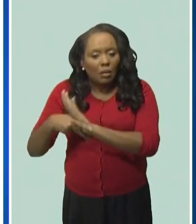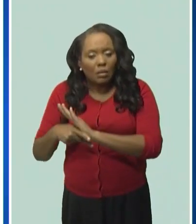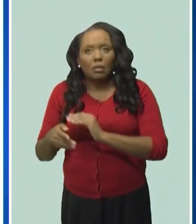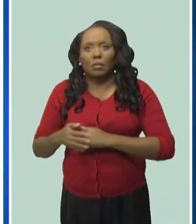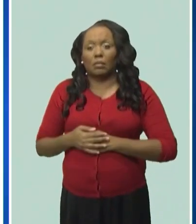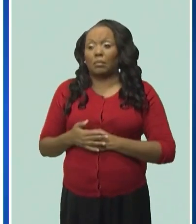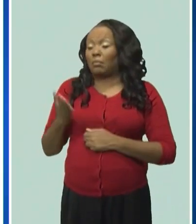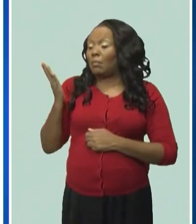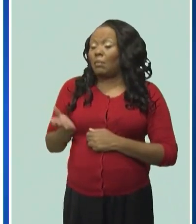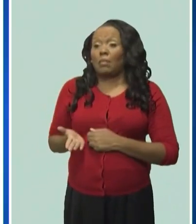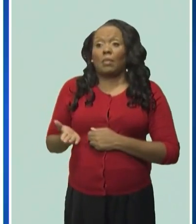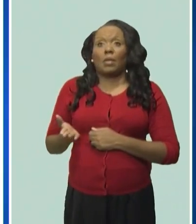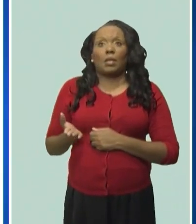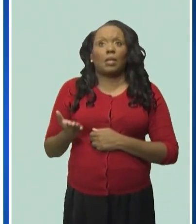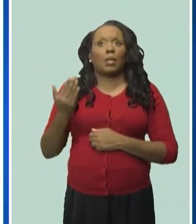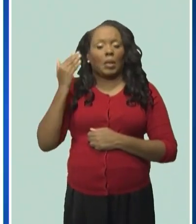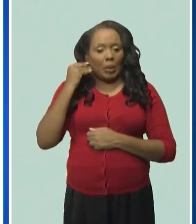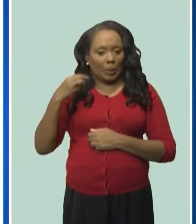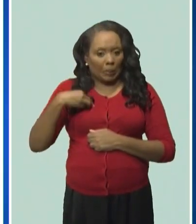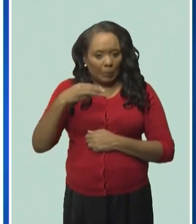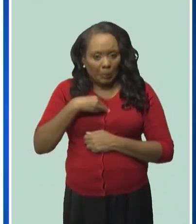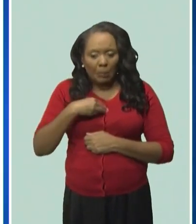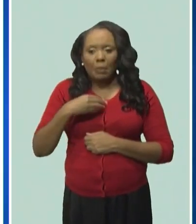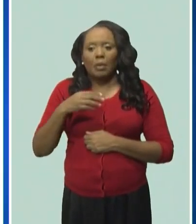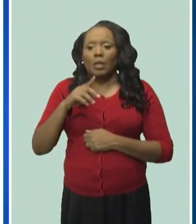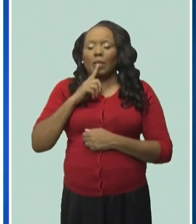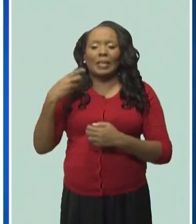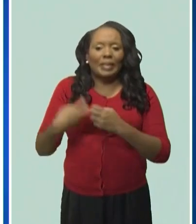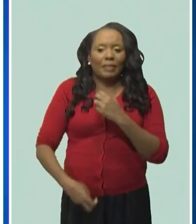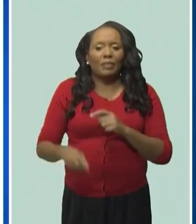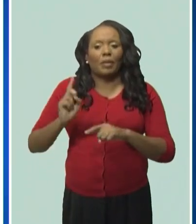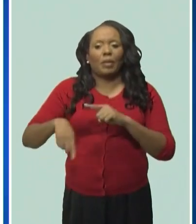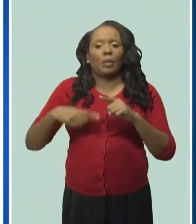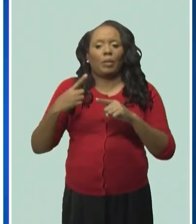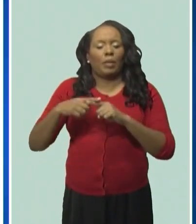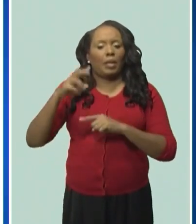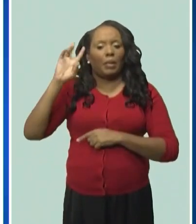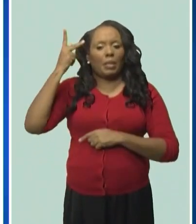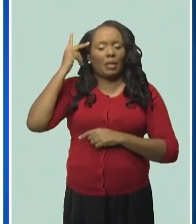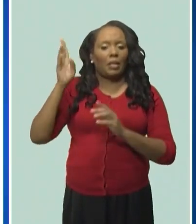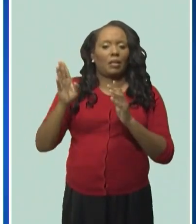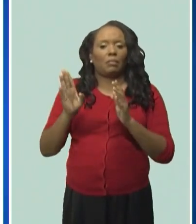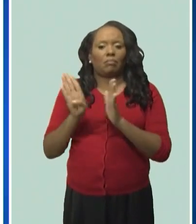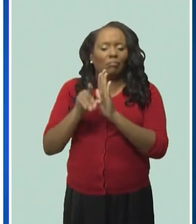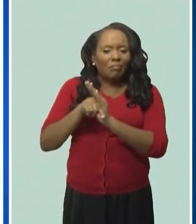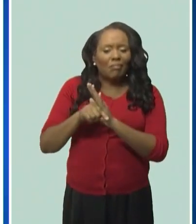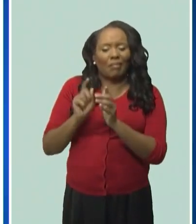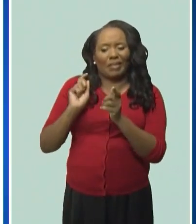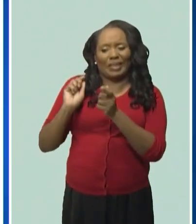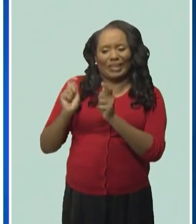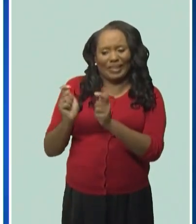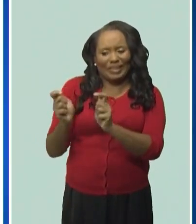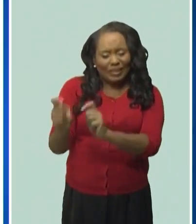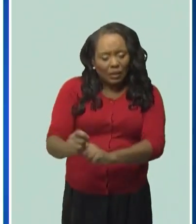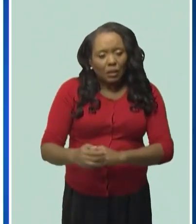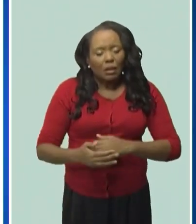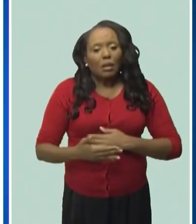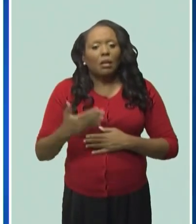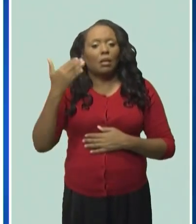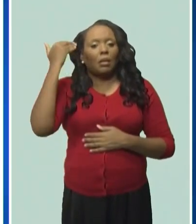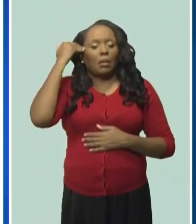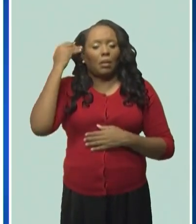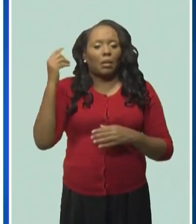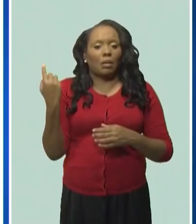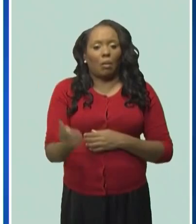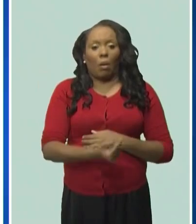the difficulty away, particularly when the political backdrop changes constantly. We also know that it's very difficult